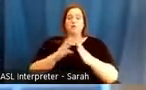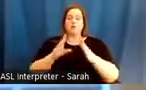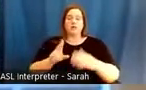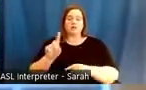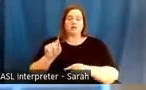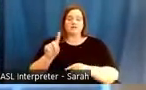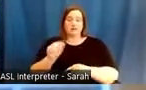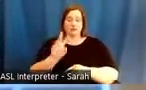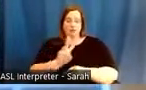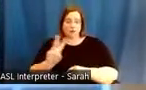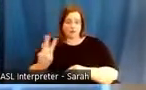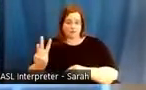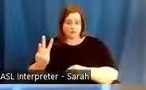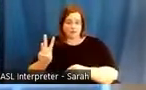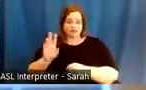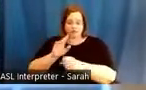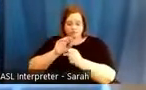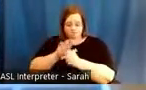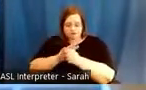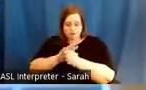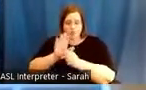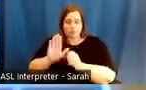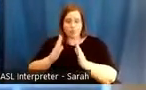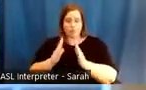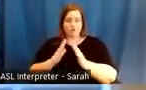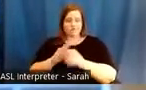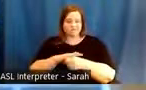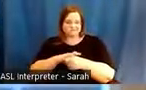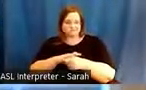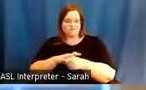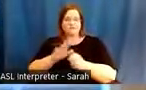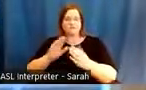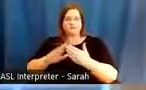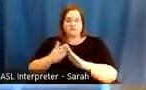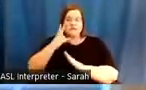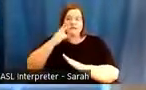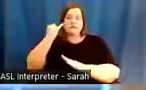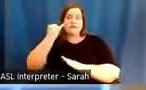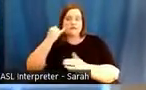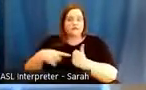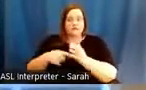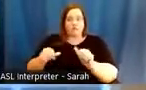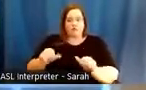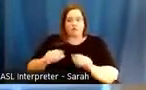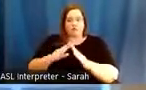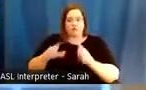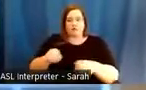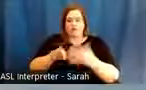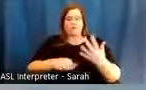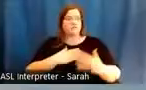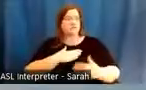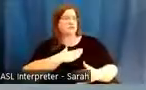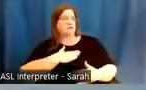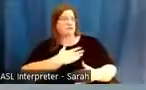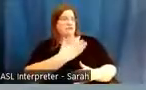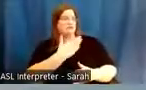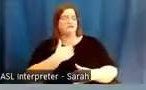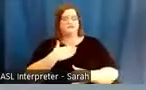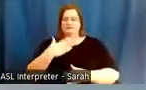you can look in your area by town to see if there are affordable housing options. Thank you.